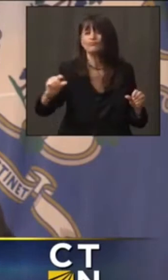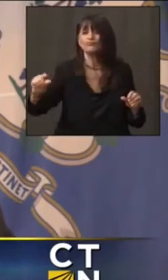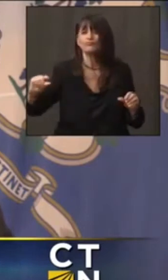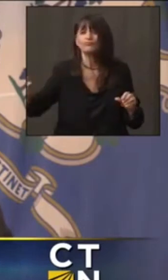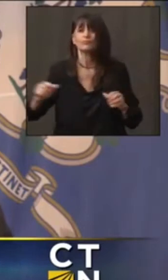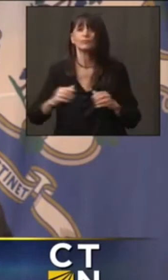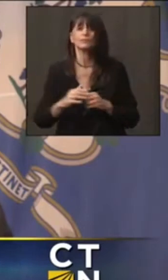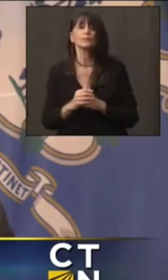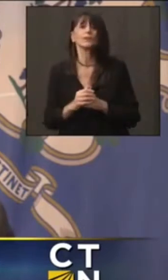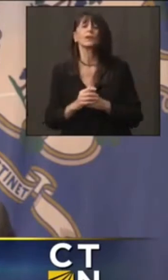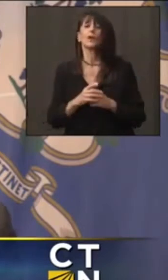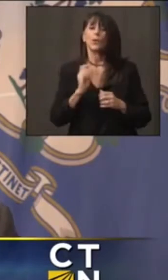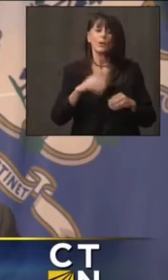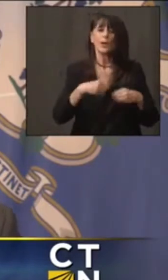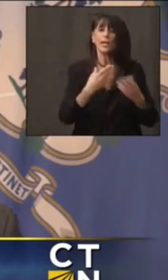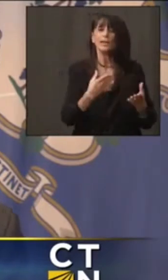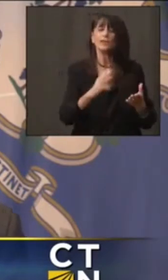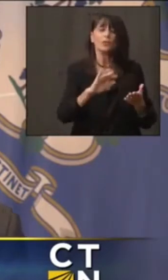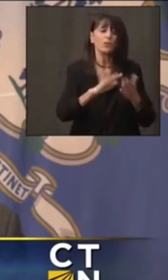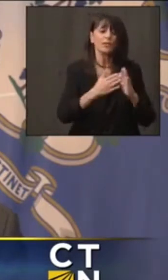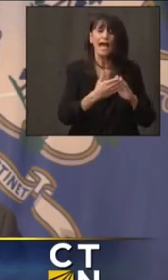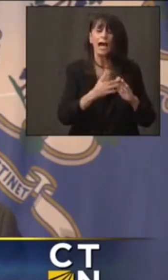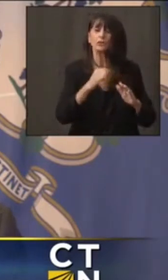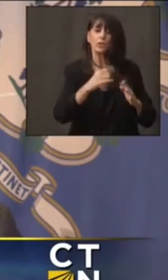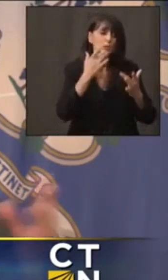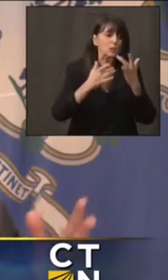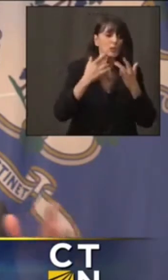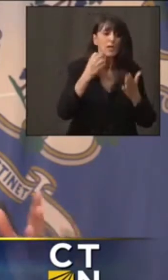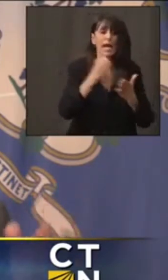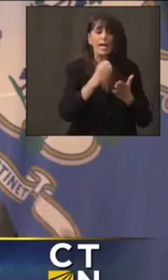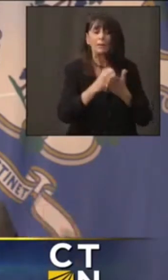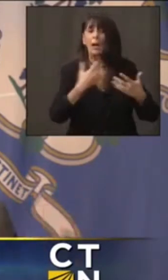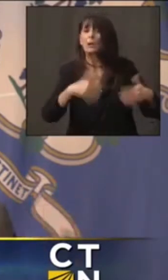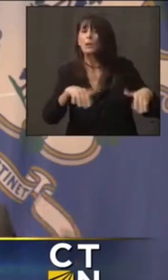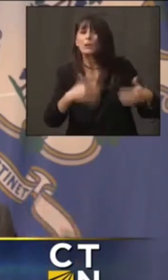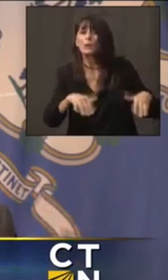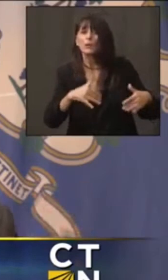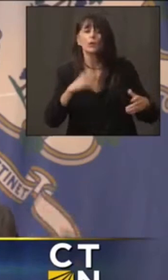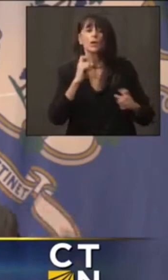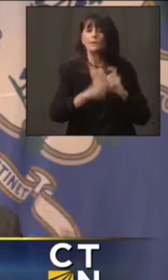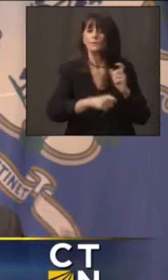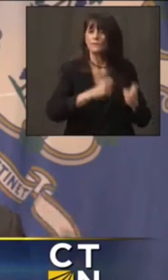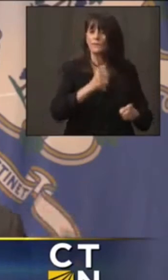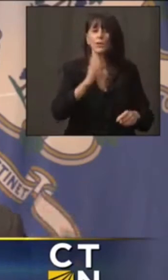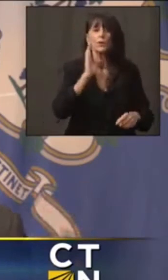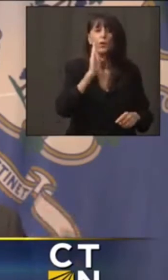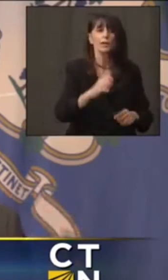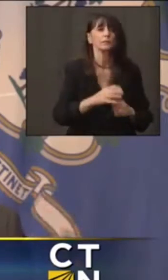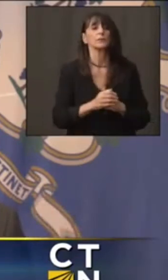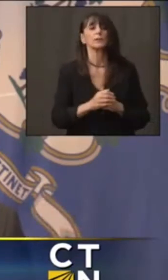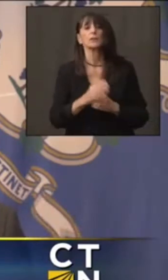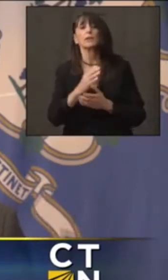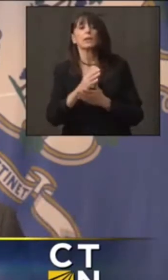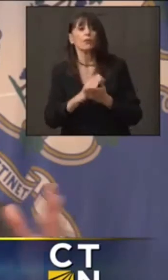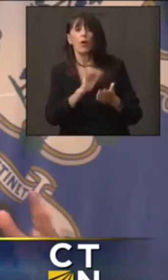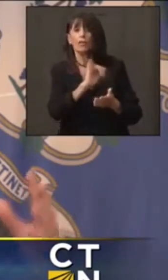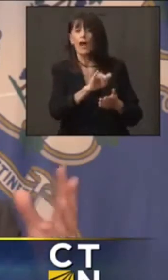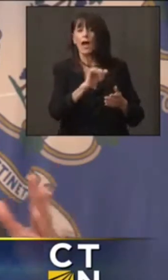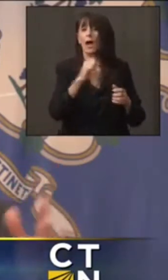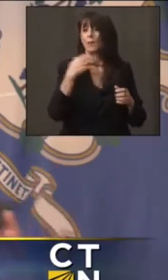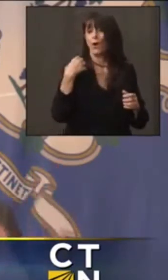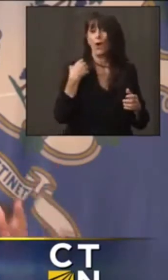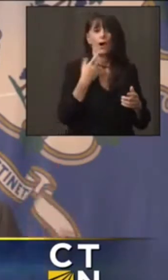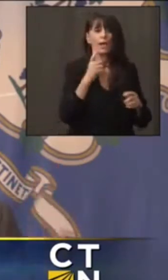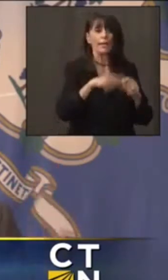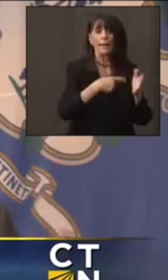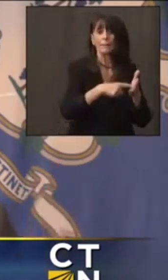distressed municipalities, helping those small companies with some of the major rent, electricity, some of the